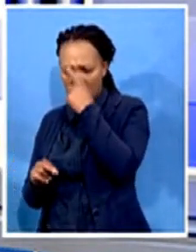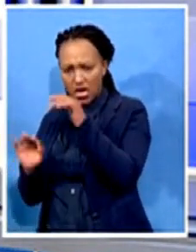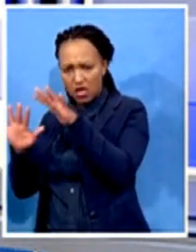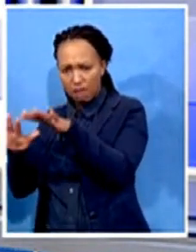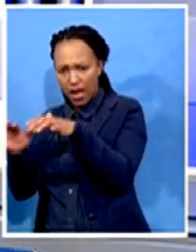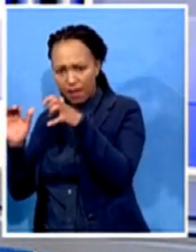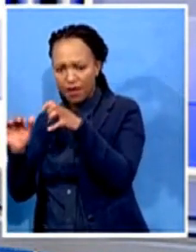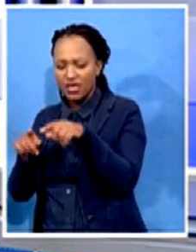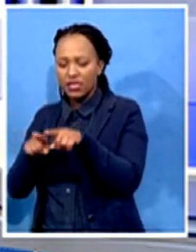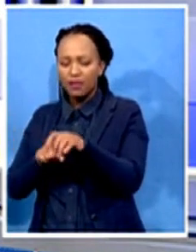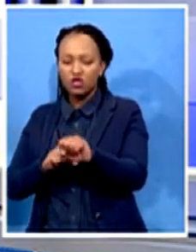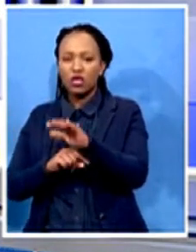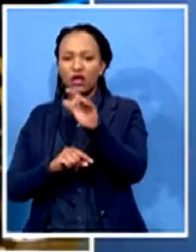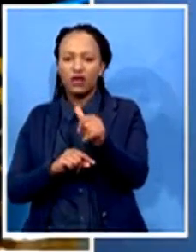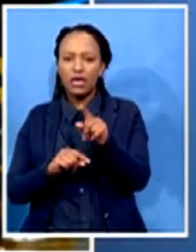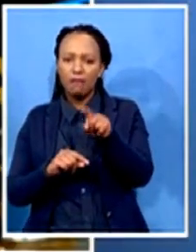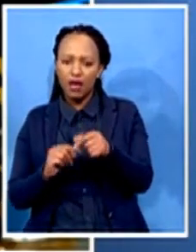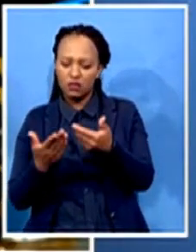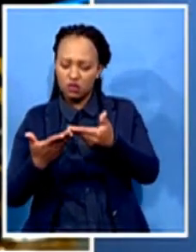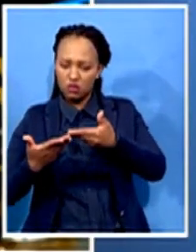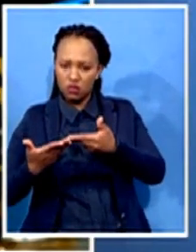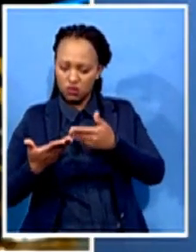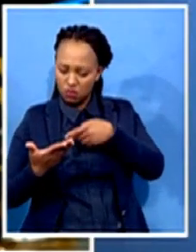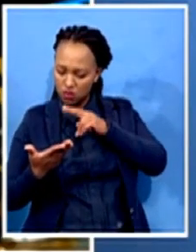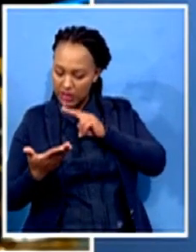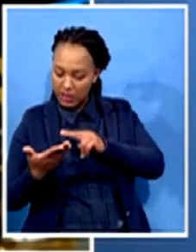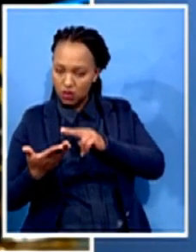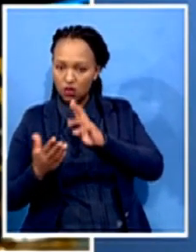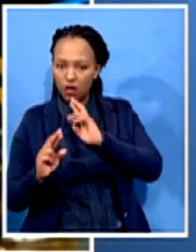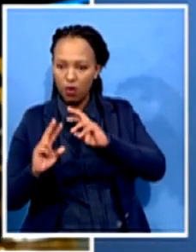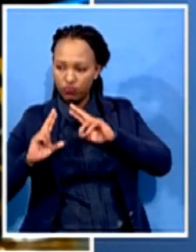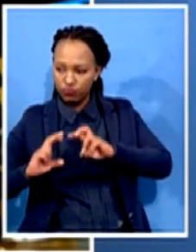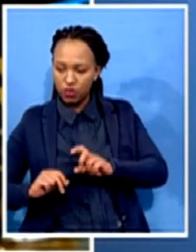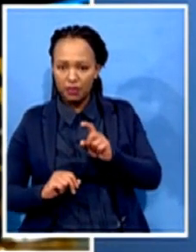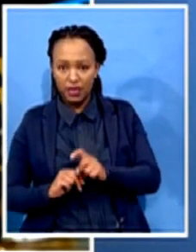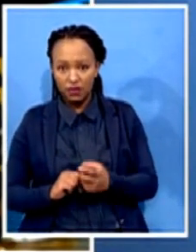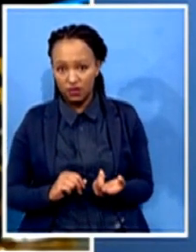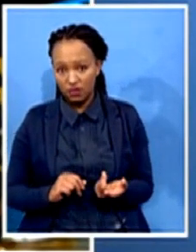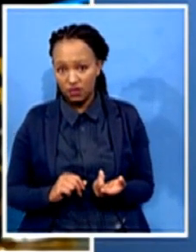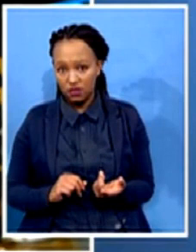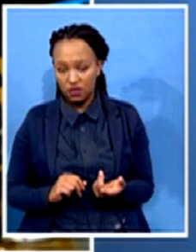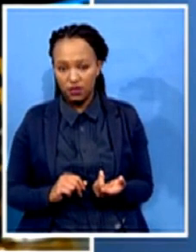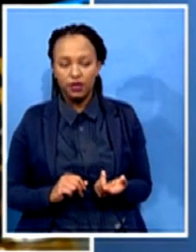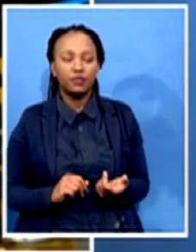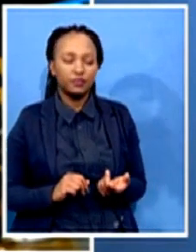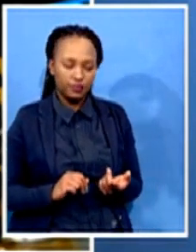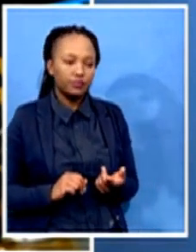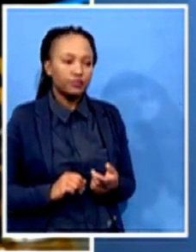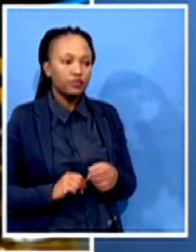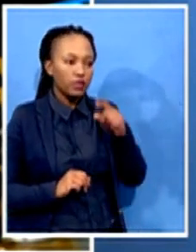on? Yes, I'm sure the relevant portfolio committees would do that, especially